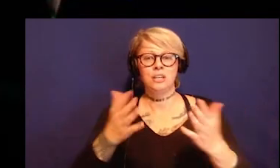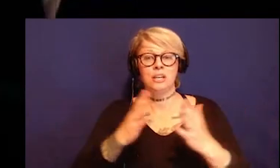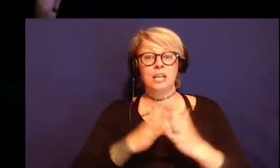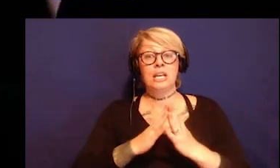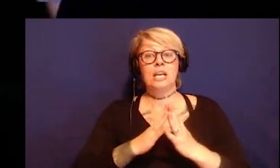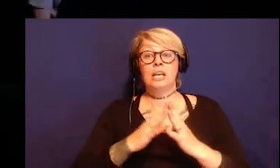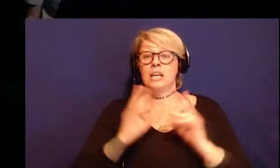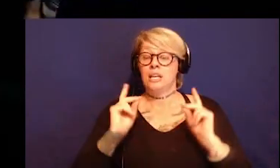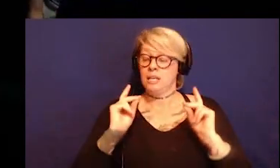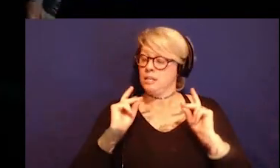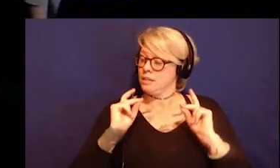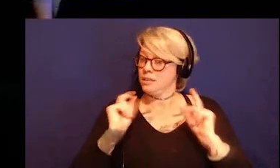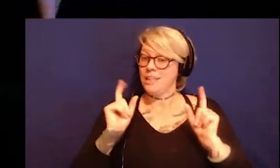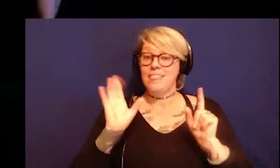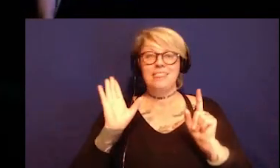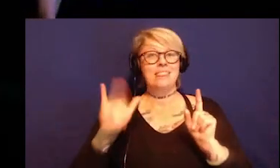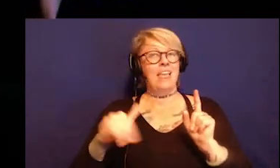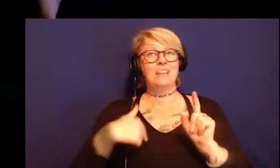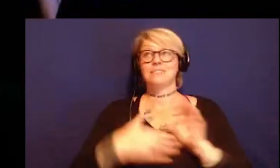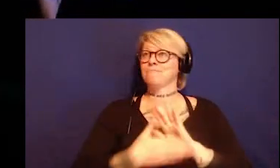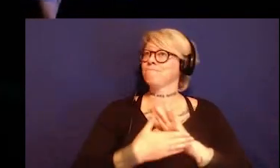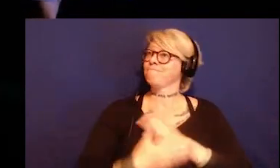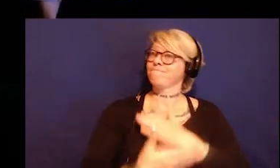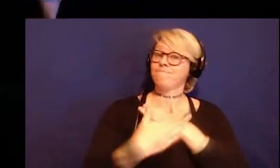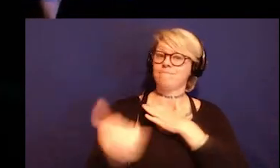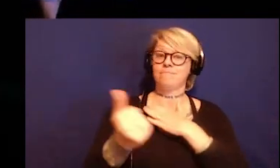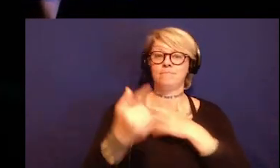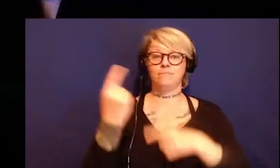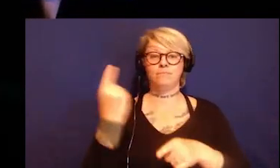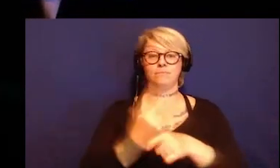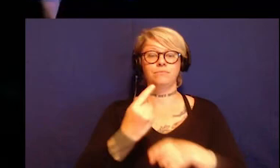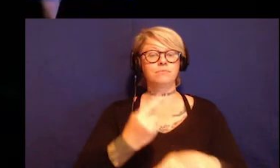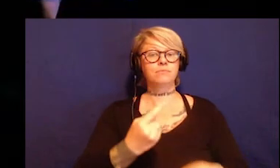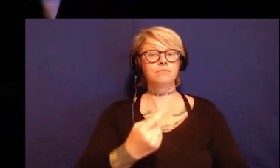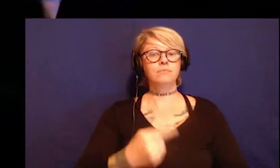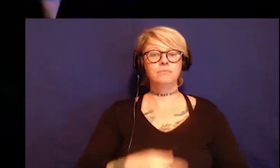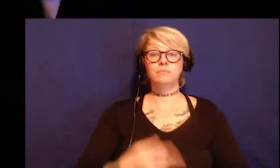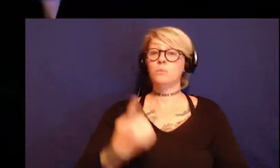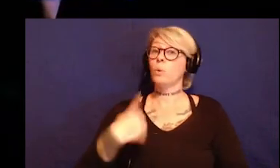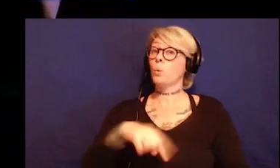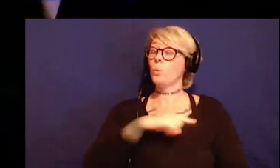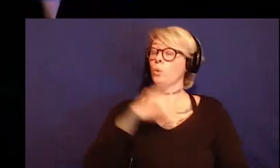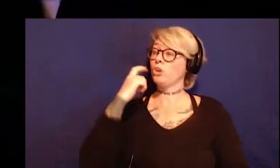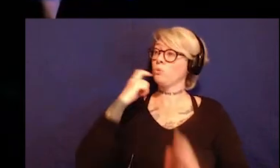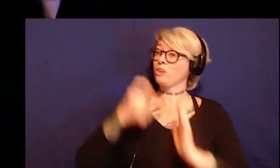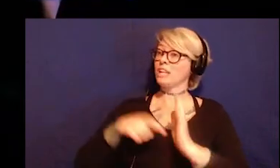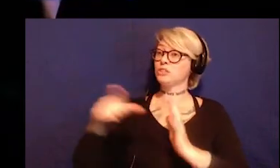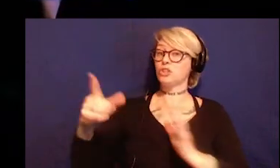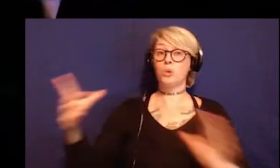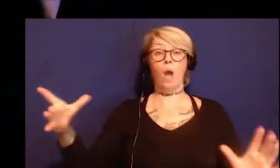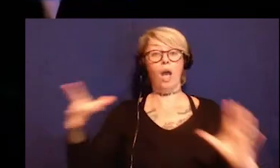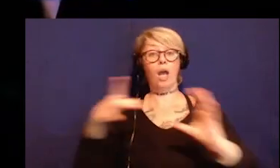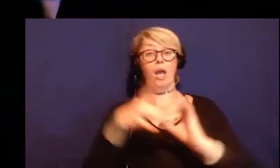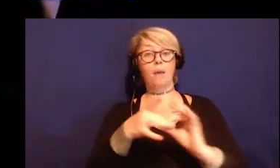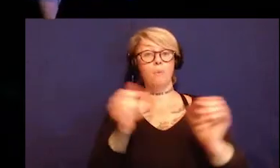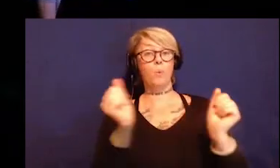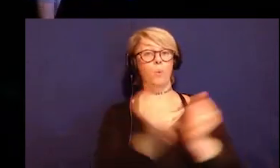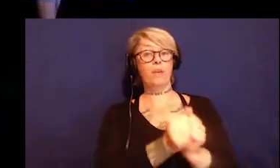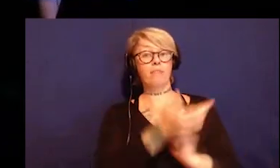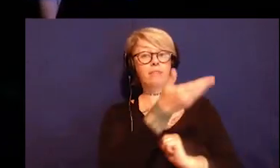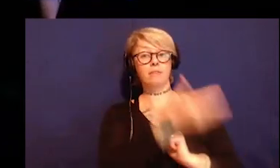And that's your cue, isn't it? We recognize that you've recently been in contact with